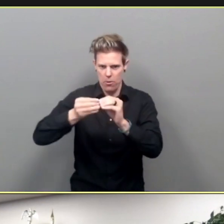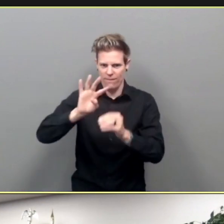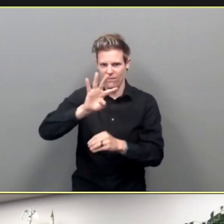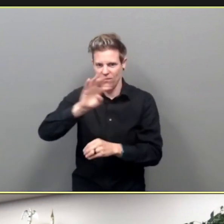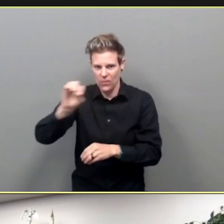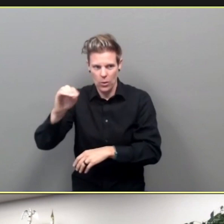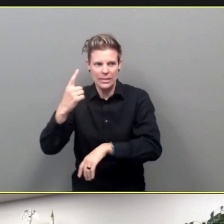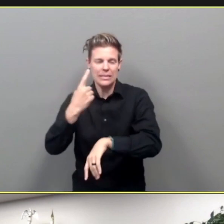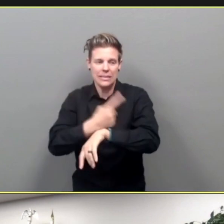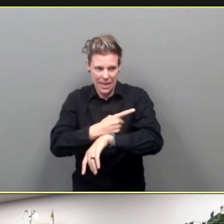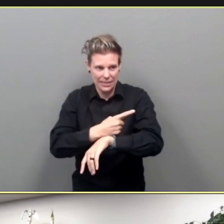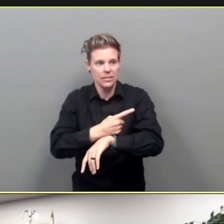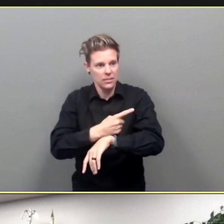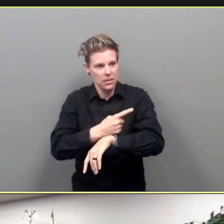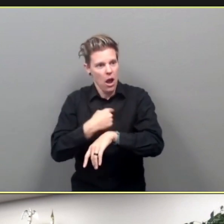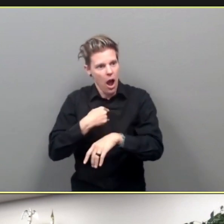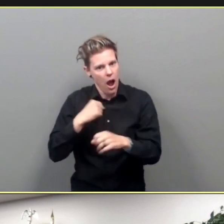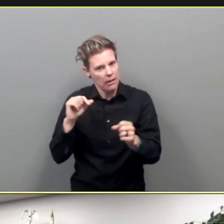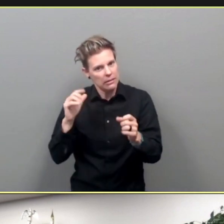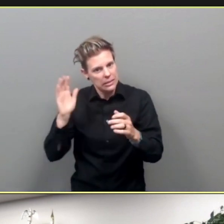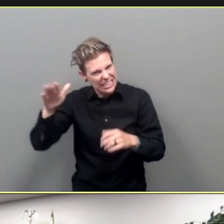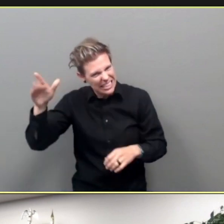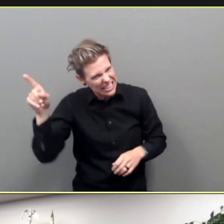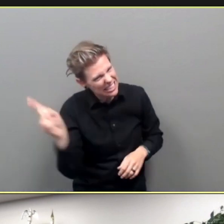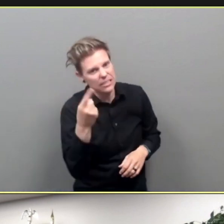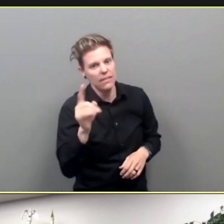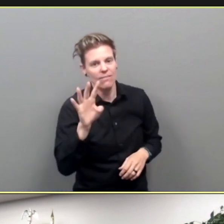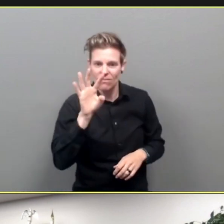for that number 40. It was going to be lower.